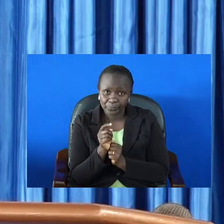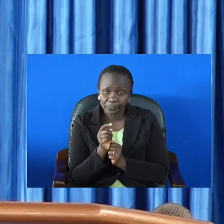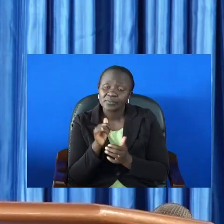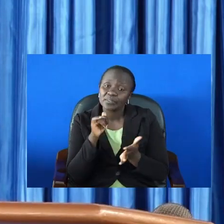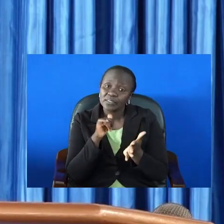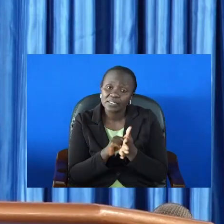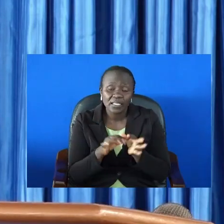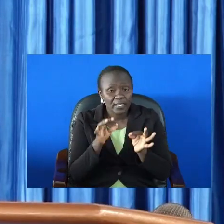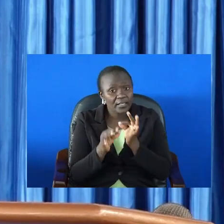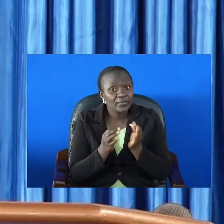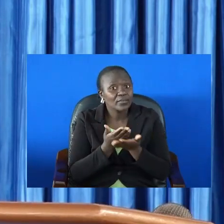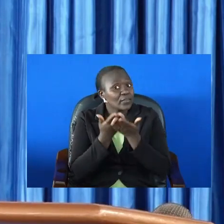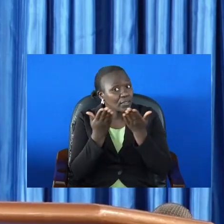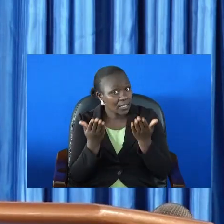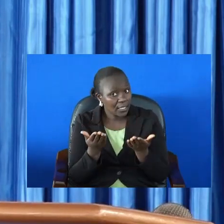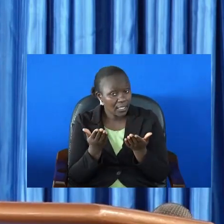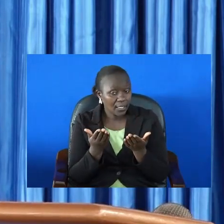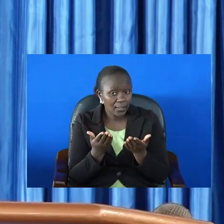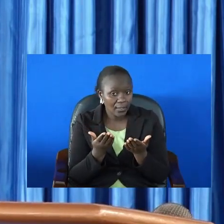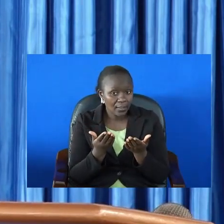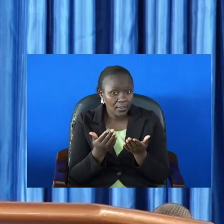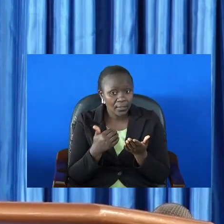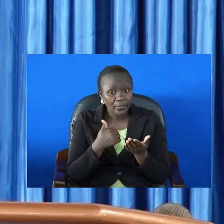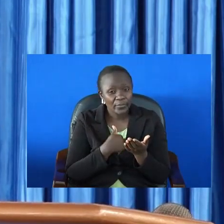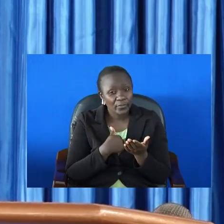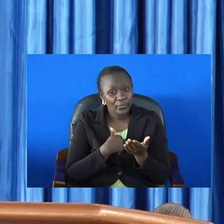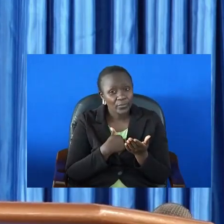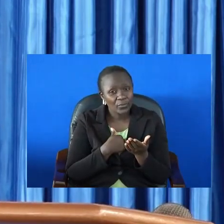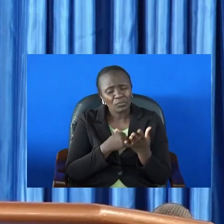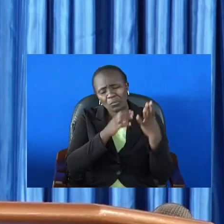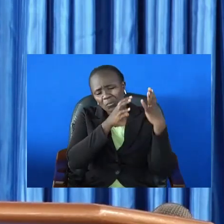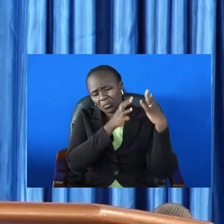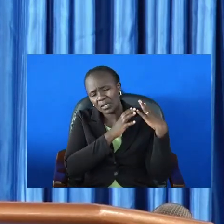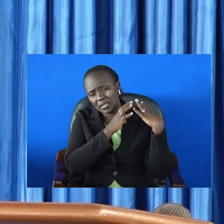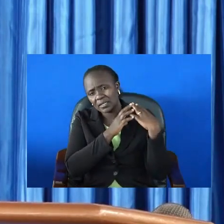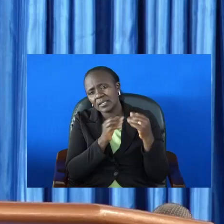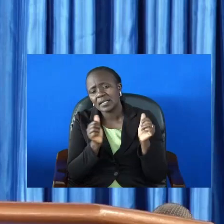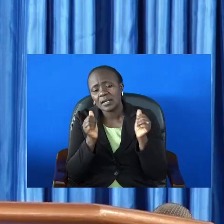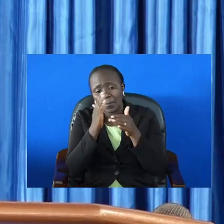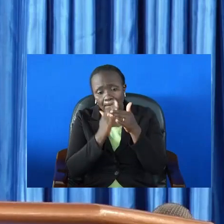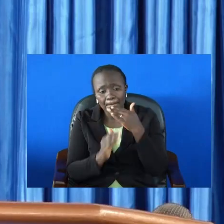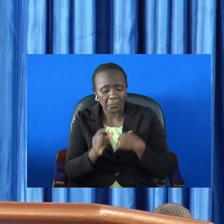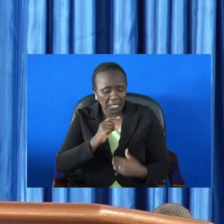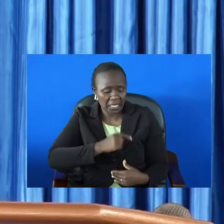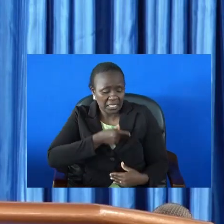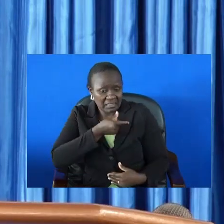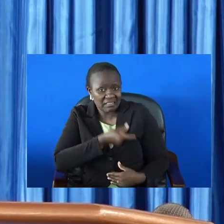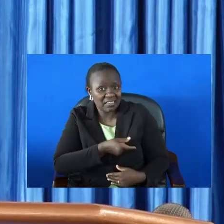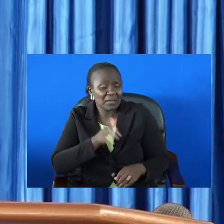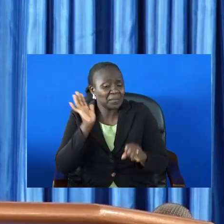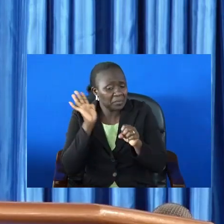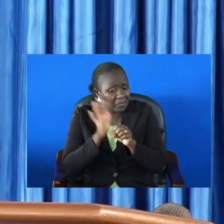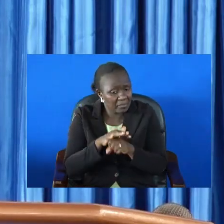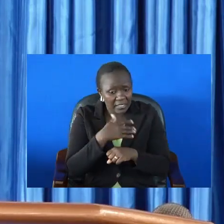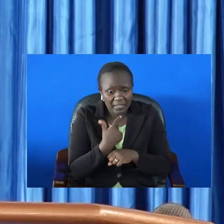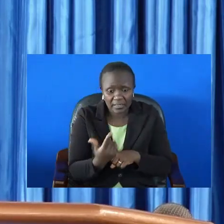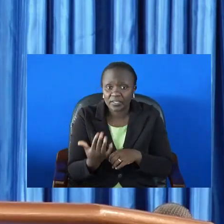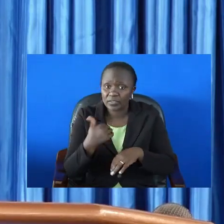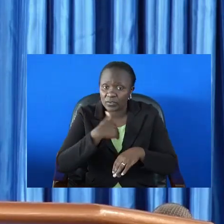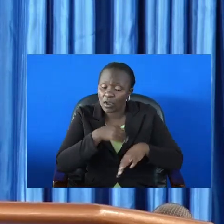That if you are there, you have been burdened by guilt of many things that you have